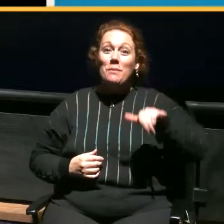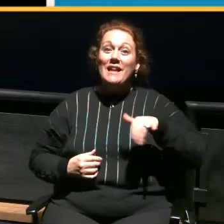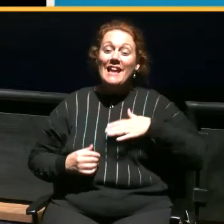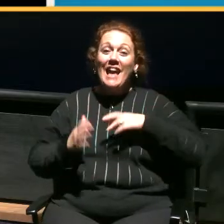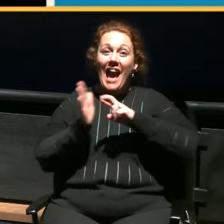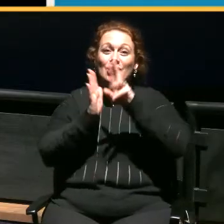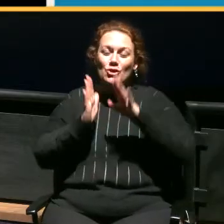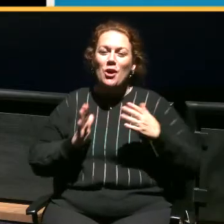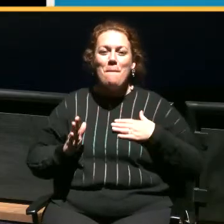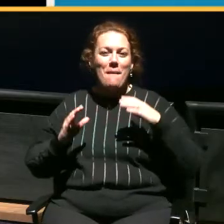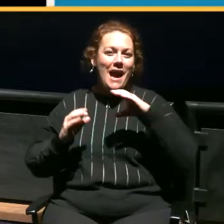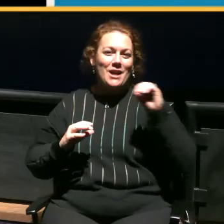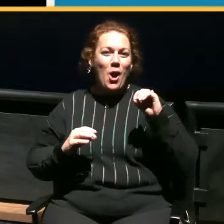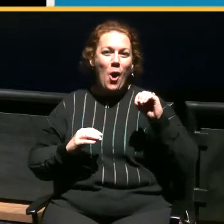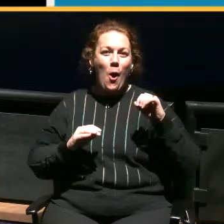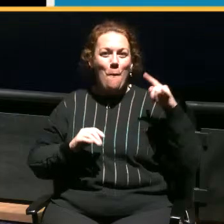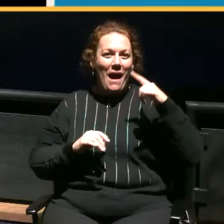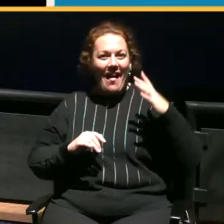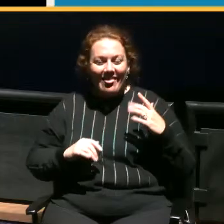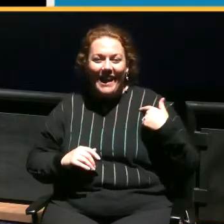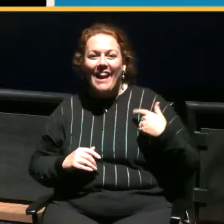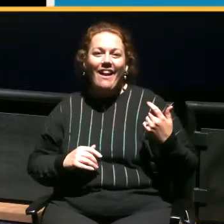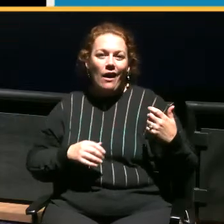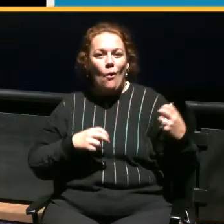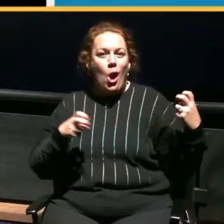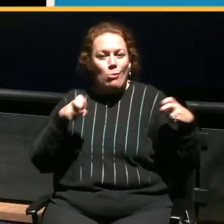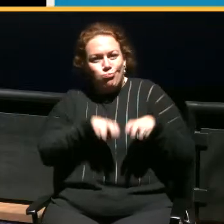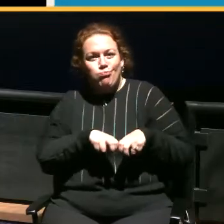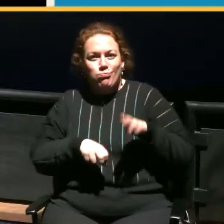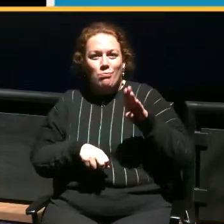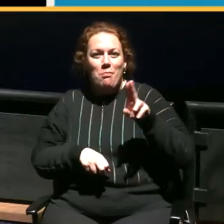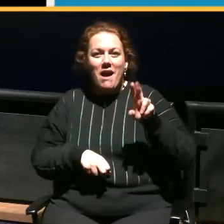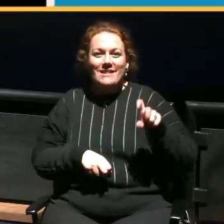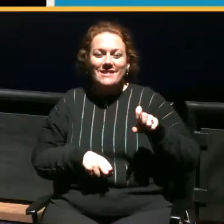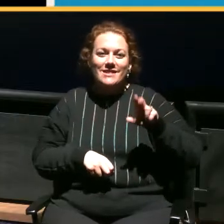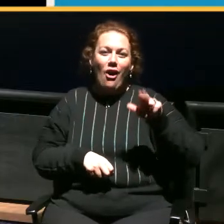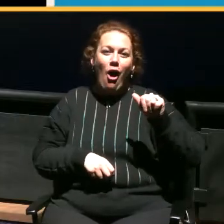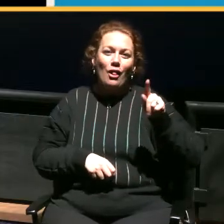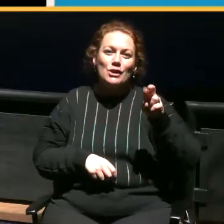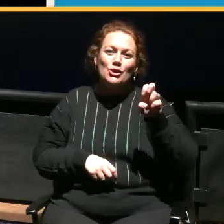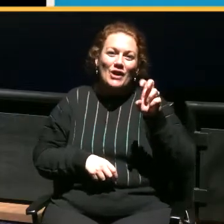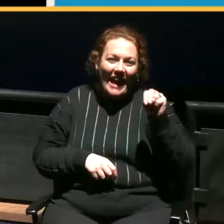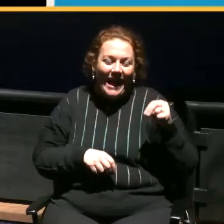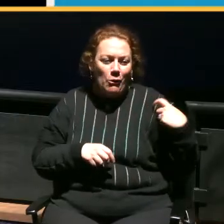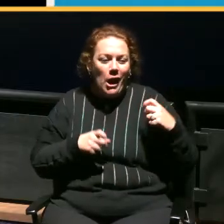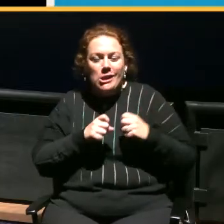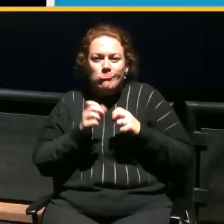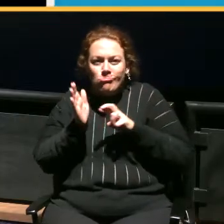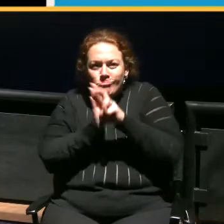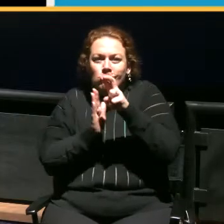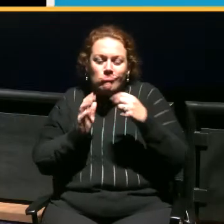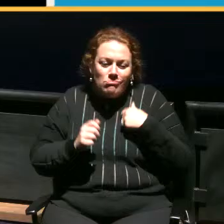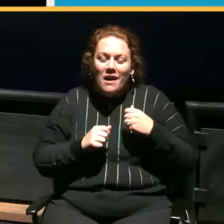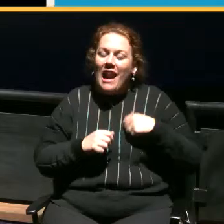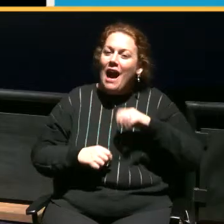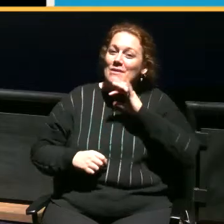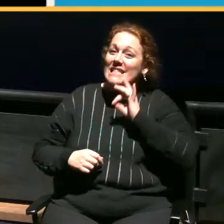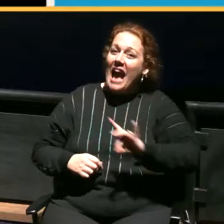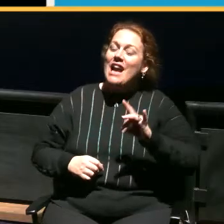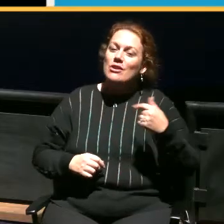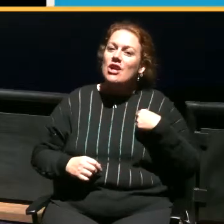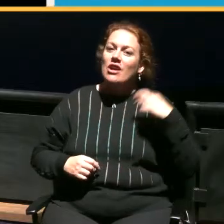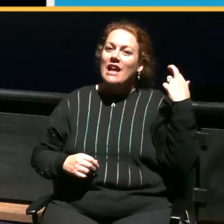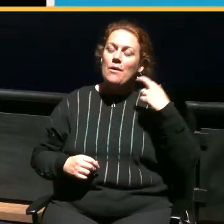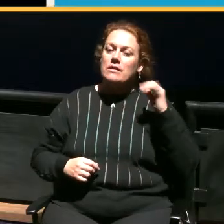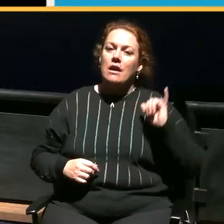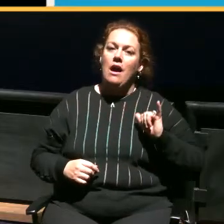was my co-pilot. I was Neil Armstrong, and Snoopy was like Buzz Aldrin. We had these backyard adventures. By the time I was about 8 years old, I realized I was never